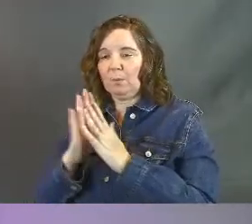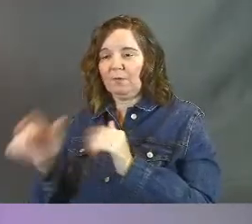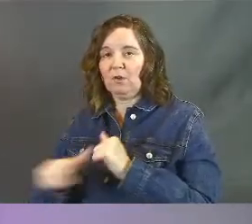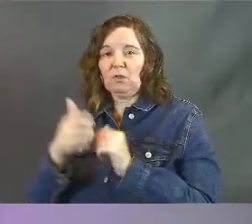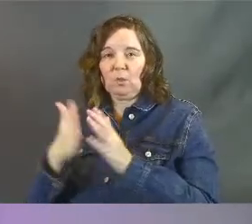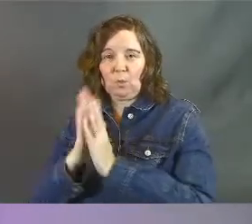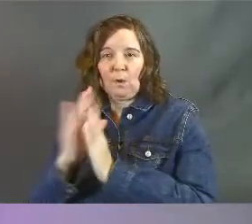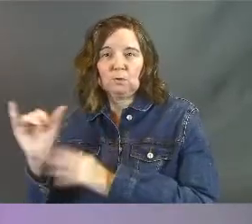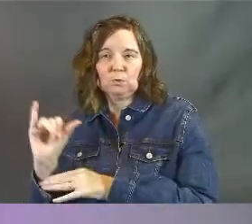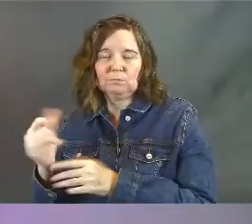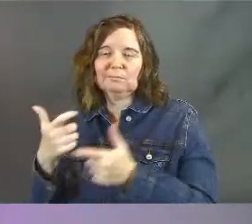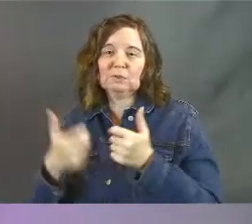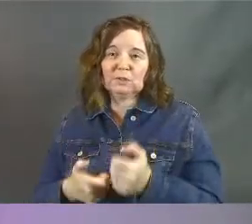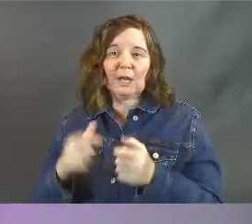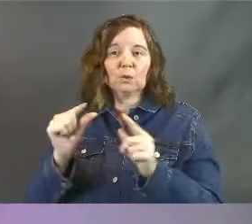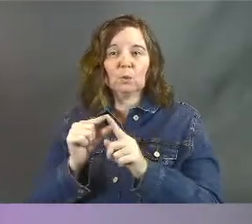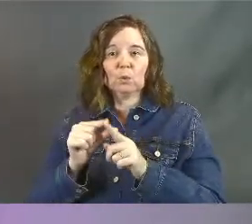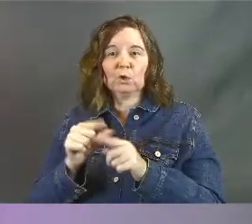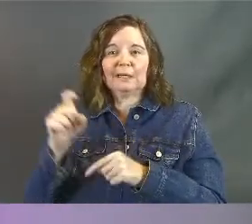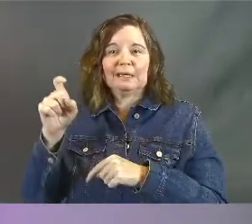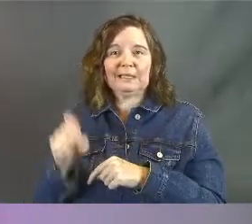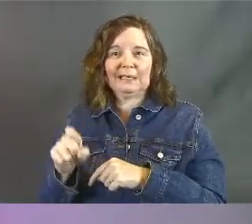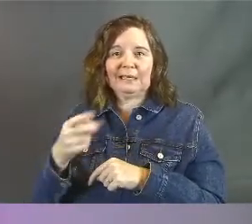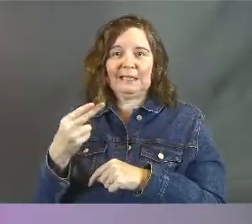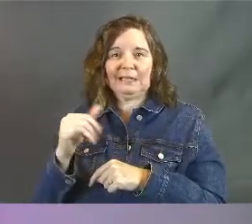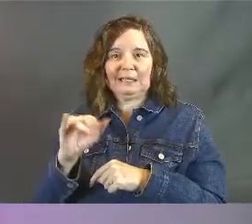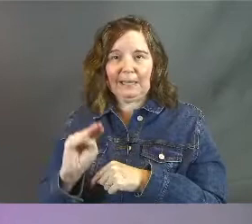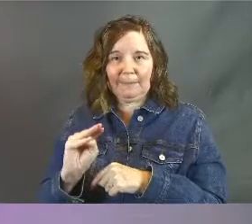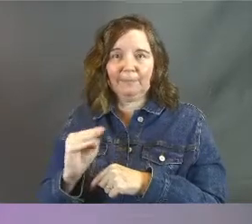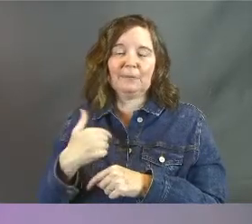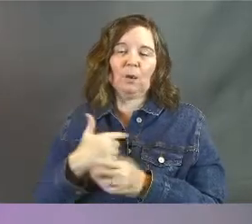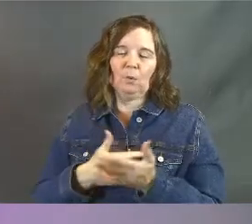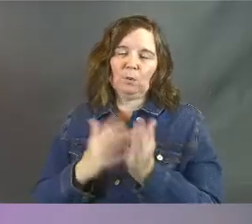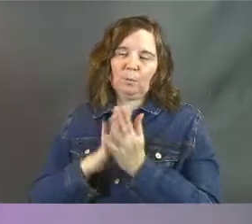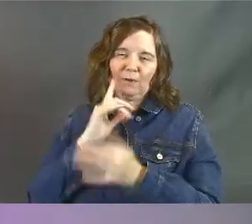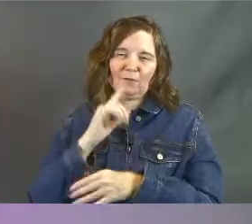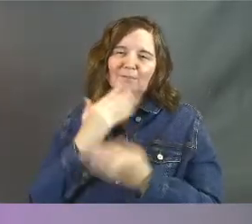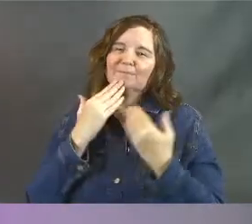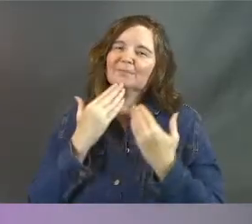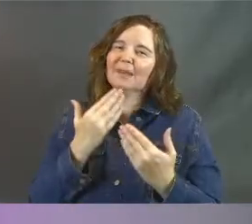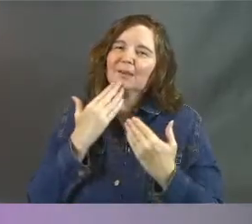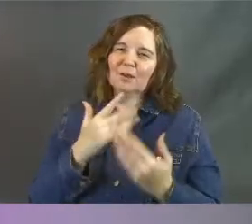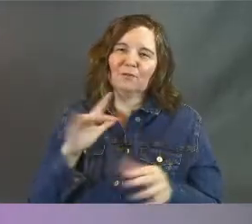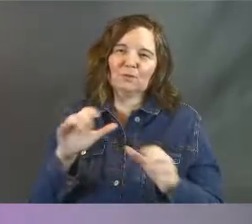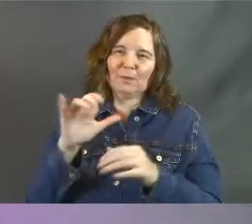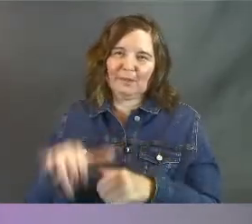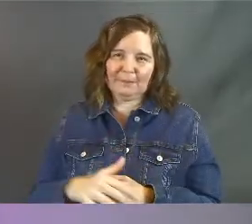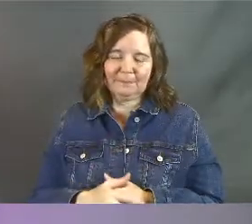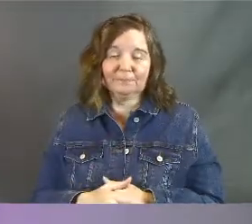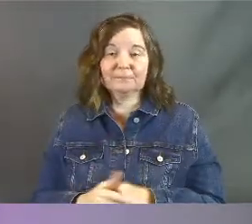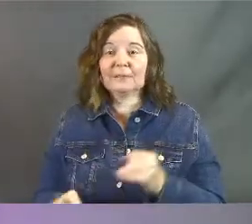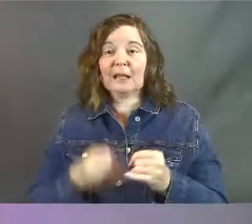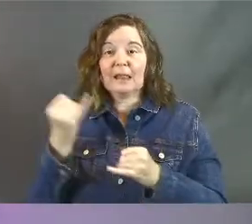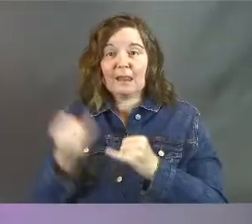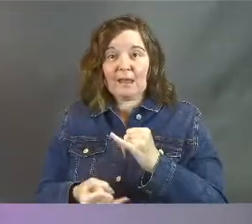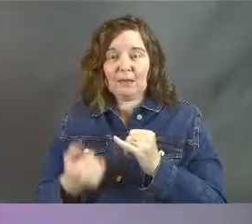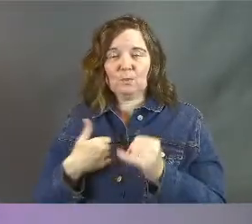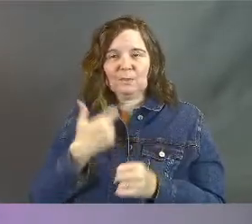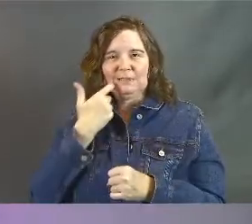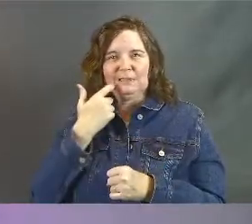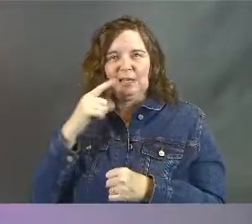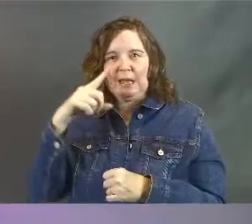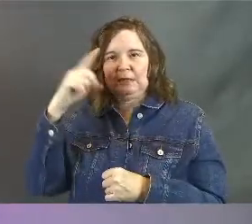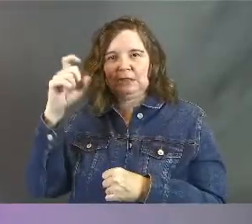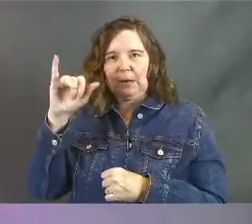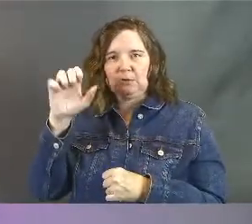So text that word need him to the number on the screen, and we'd love to pray for you. Thank you for doing that. Last thing, we just had Summer Jam,